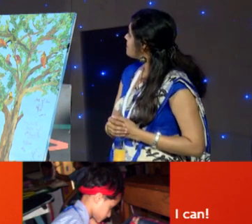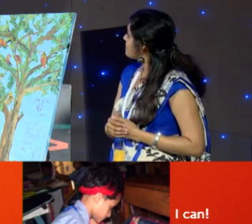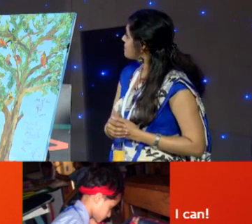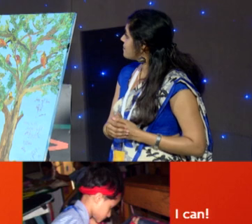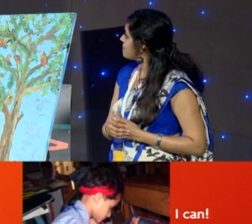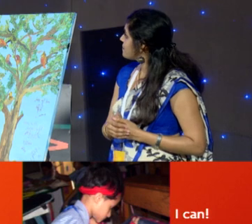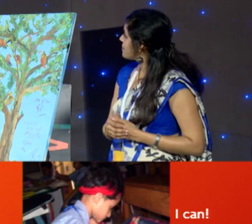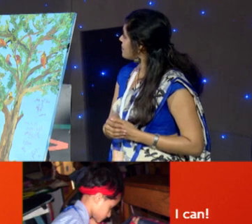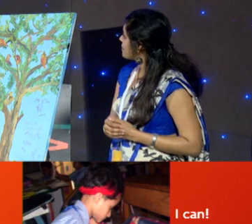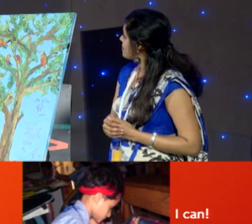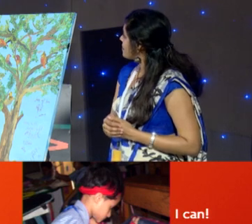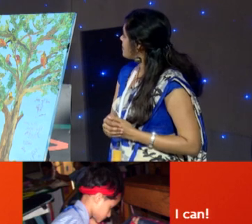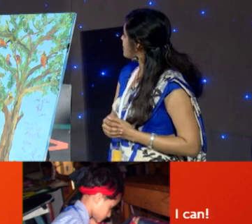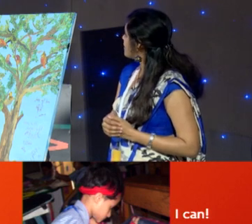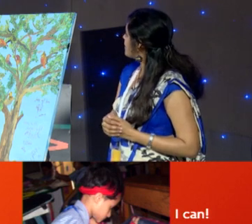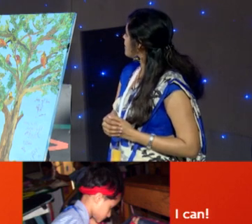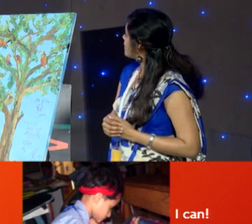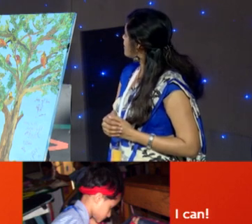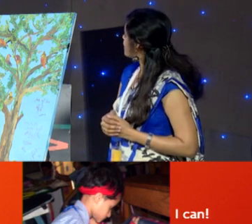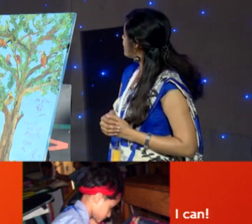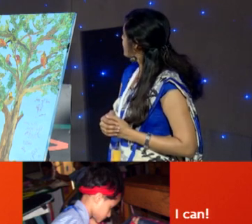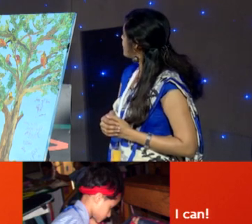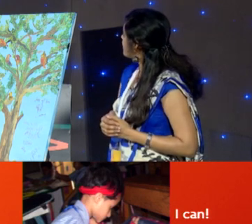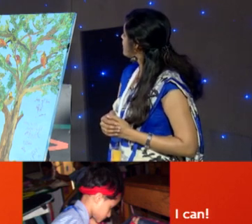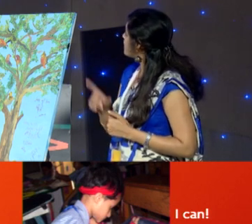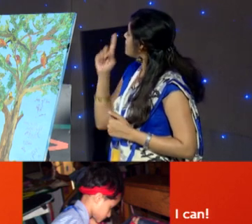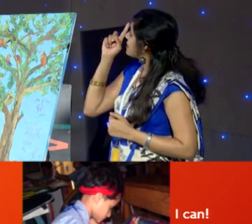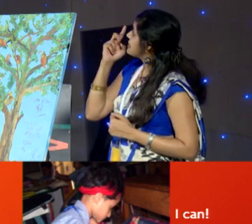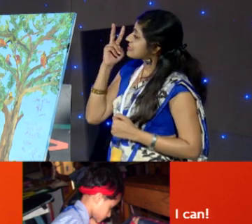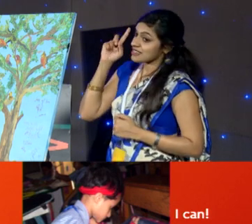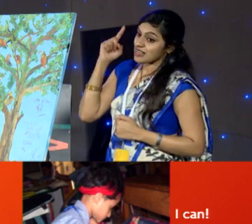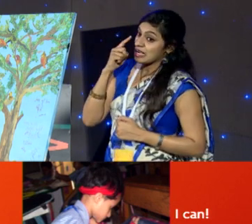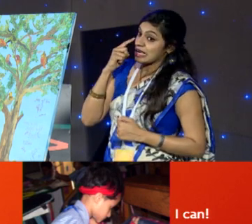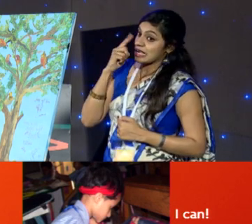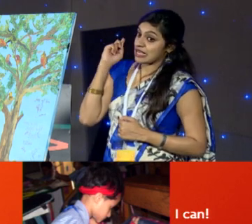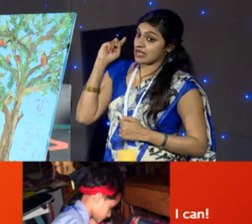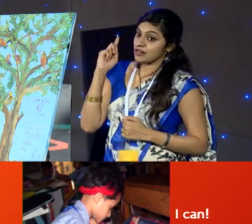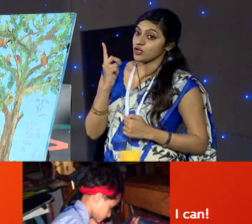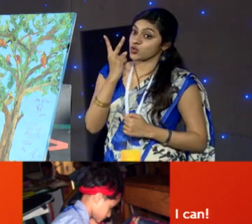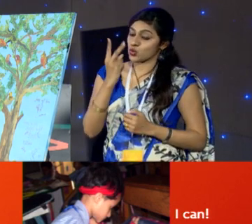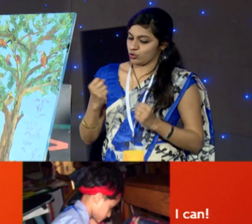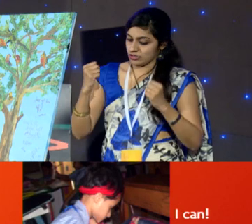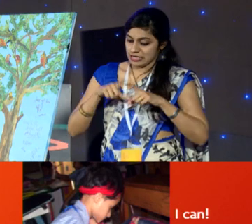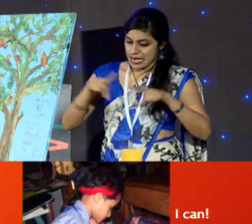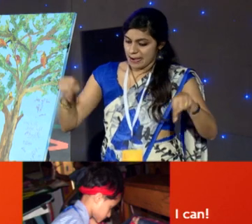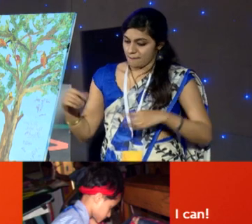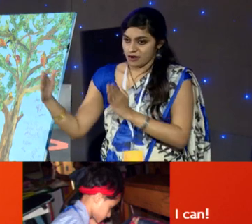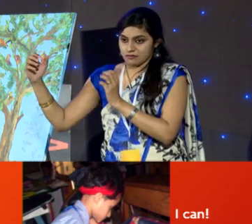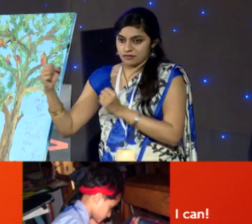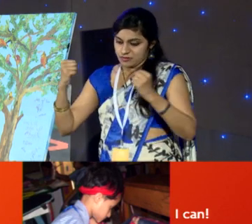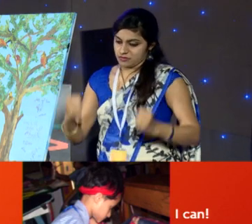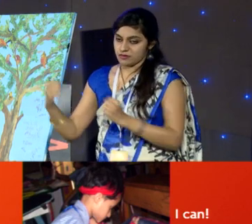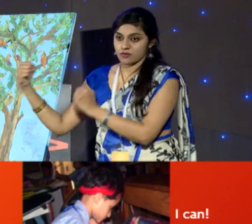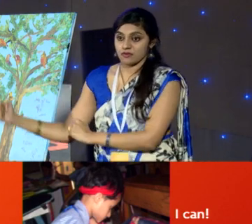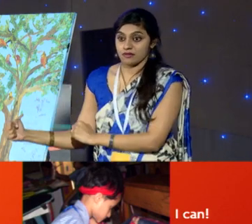is given two benches together to sit and write with her toes because she lost her upper limbs. Her writing